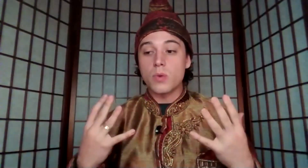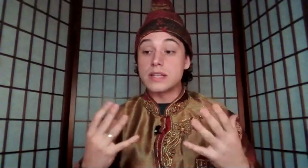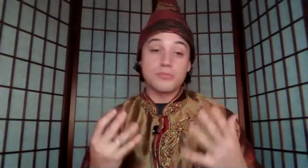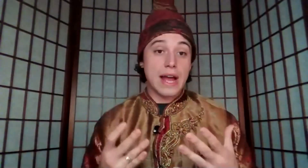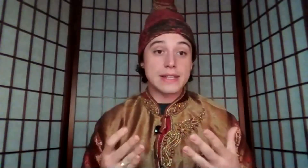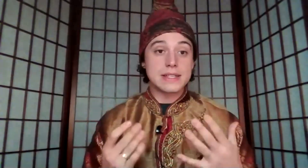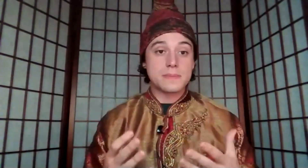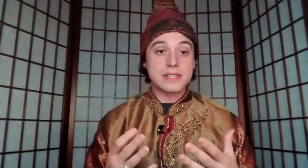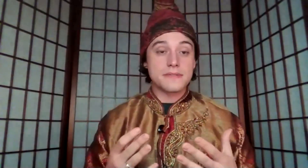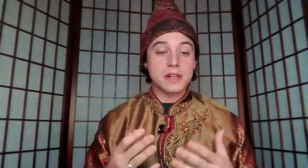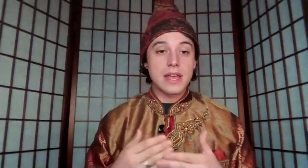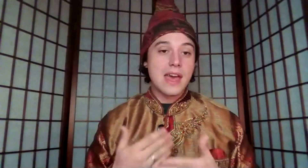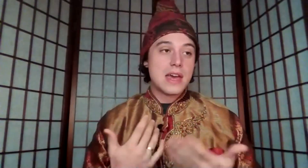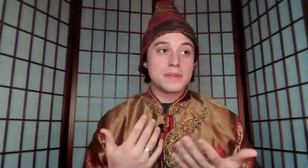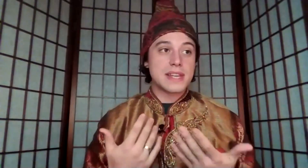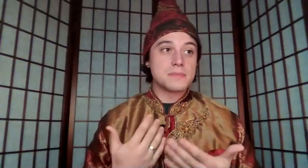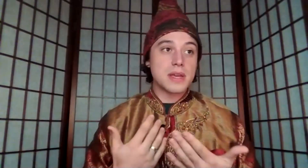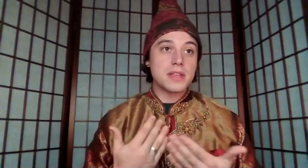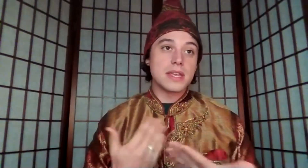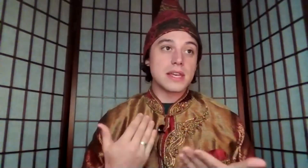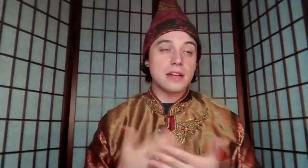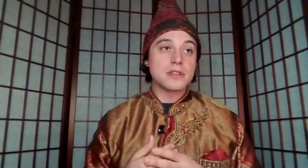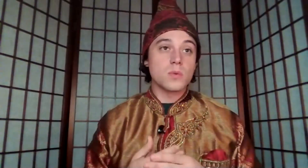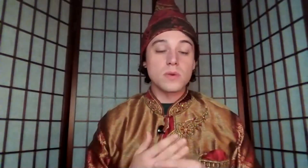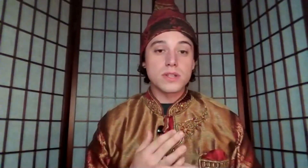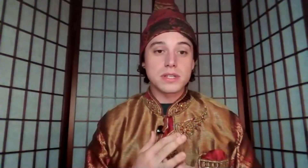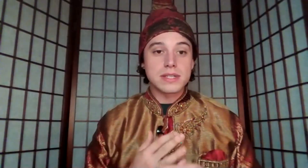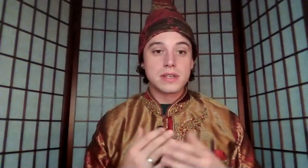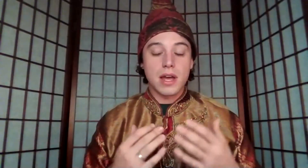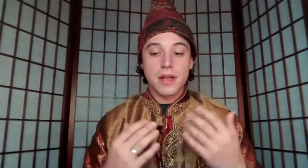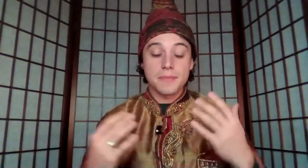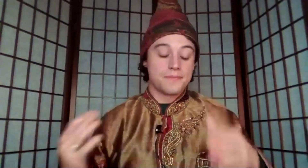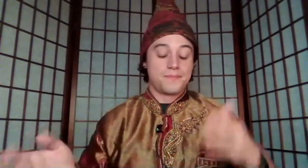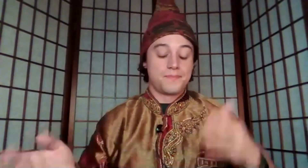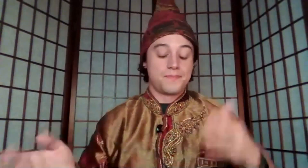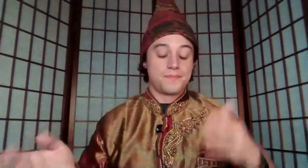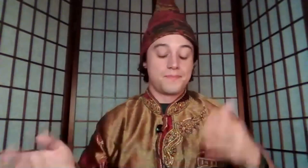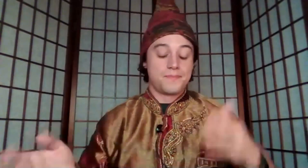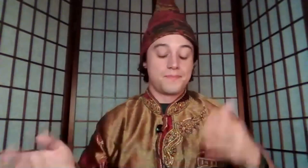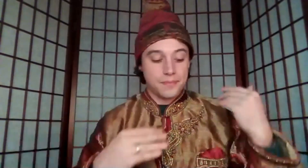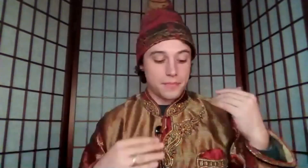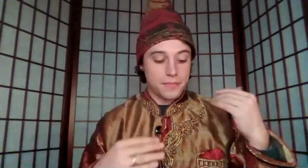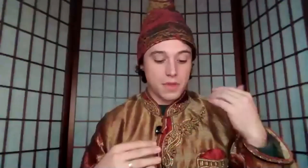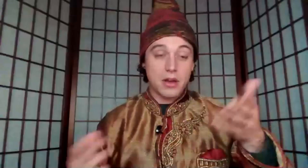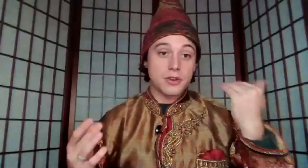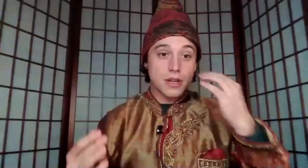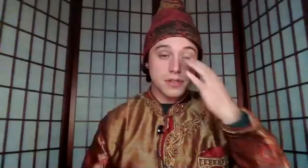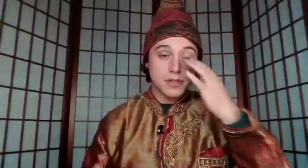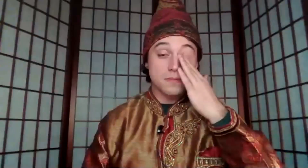a wind practice specifically, besides maybe the Celtic wind witches about 100 years